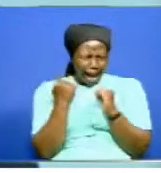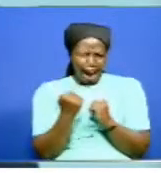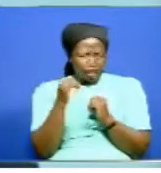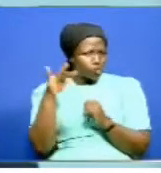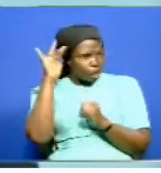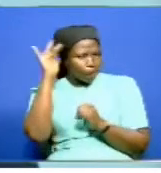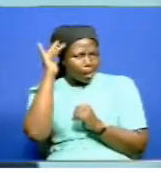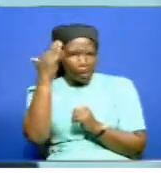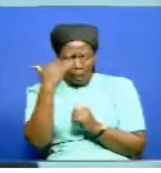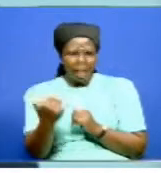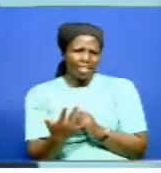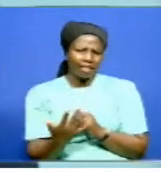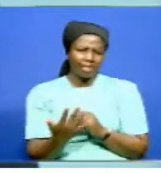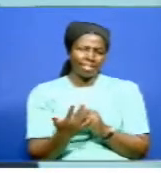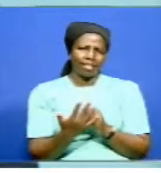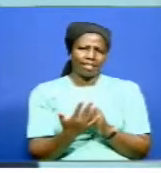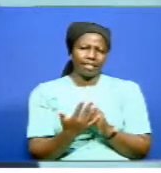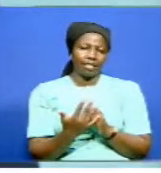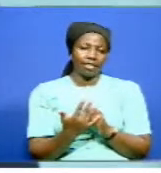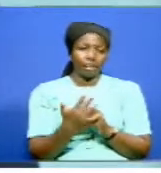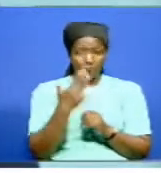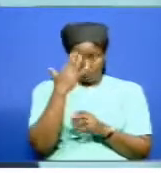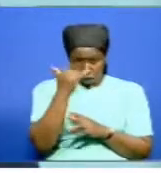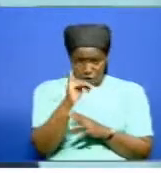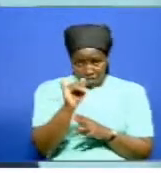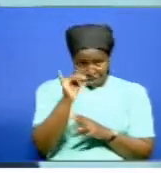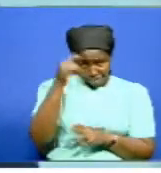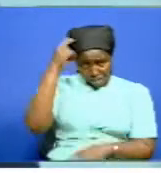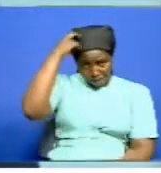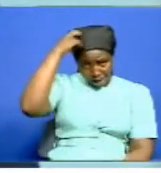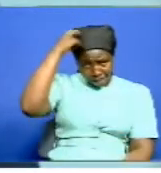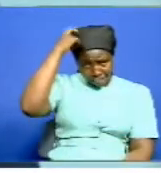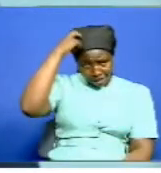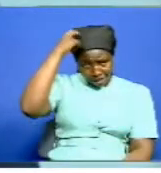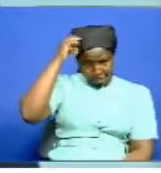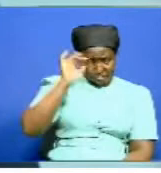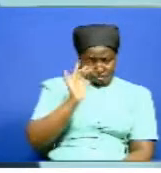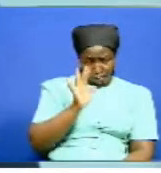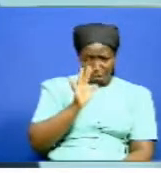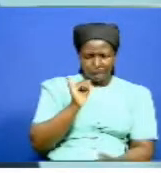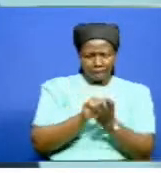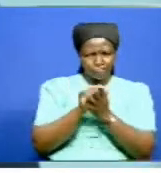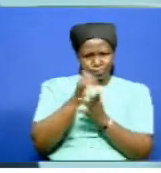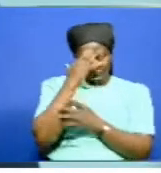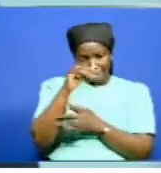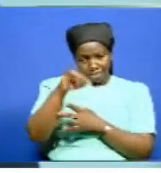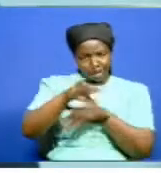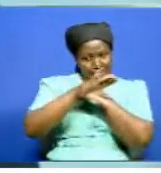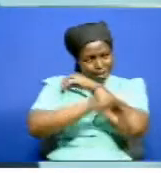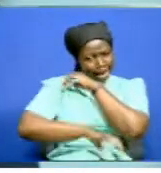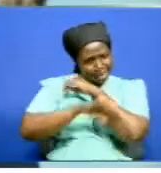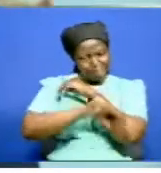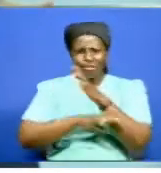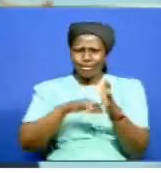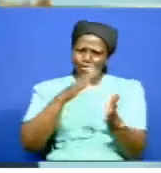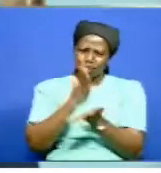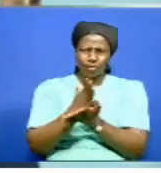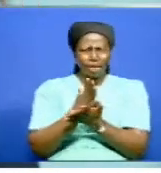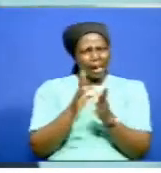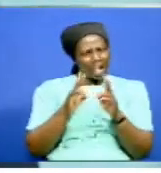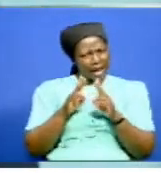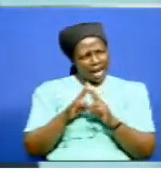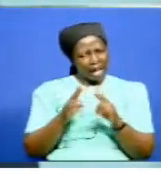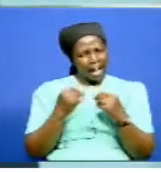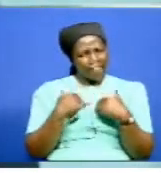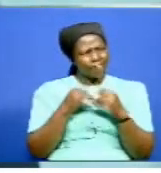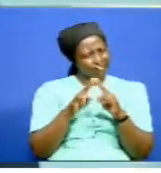Now, because of that mindset, that is why this country, despite of having very few vehicles,